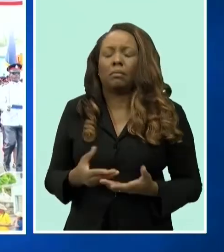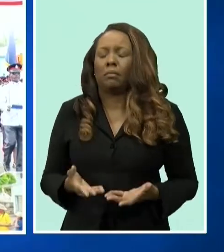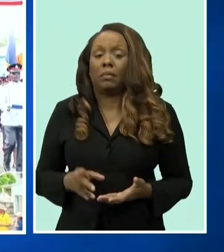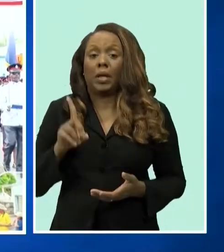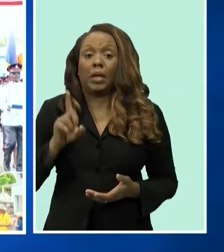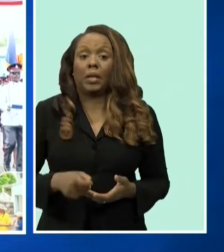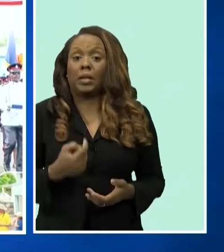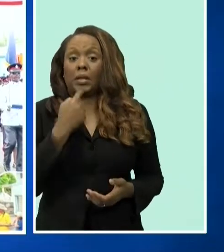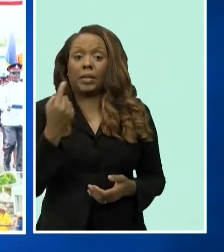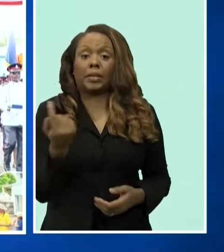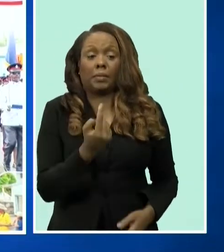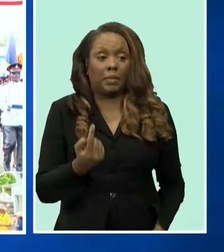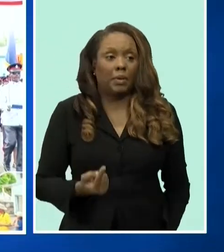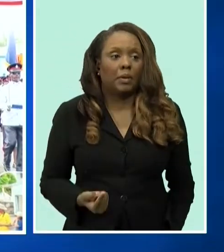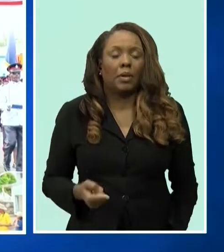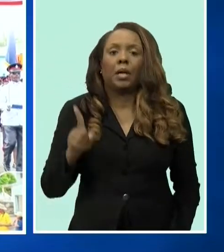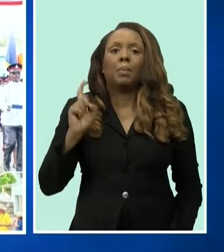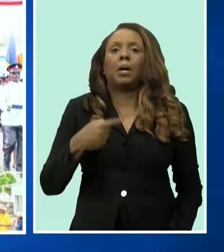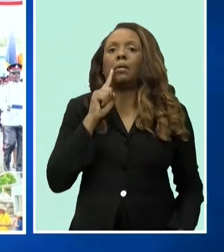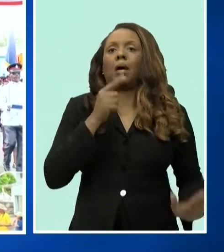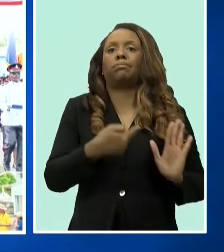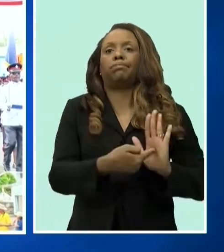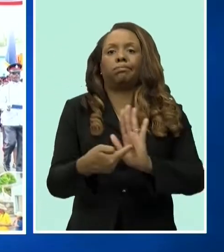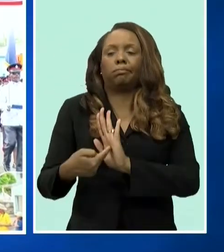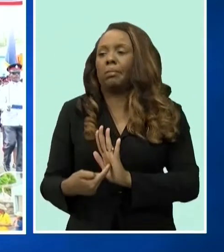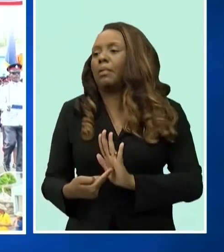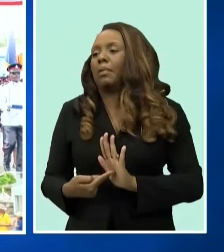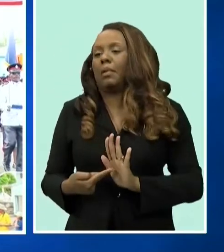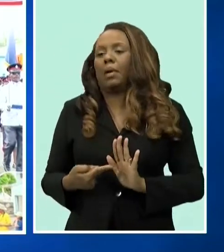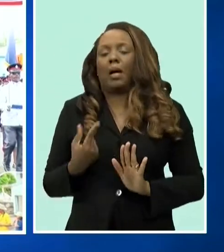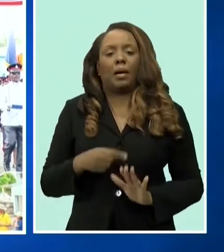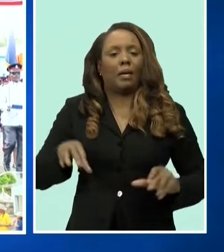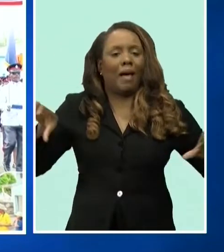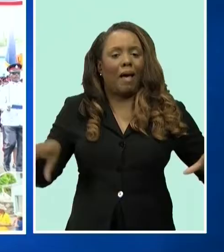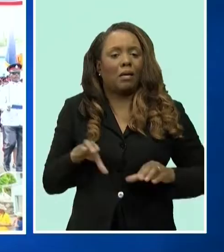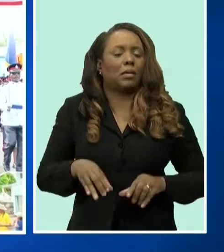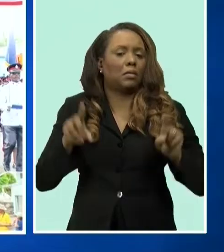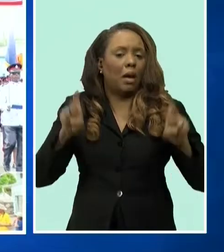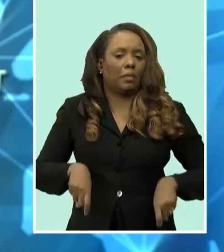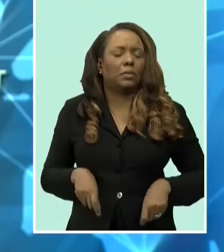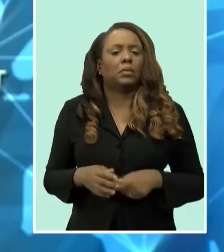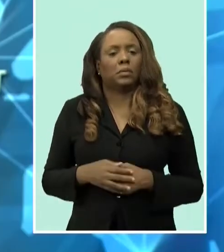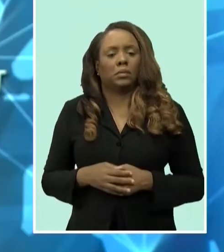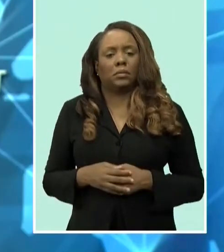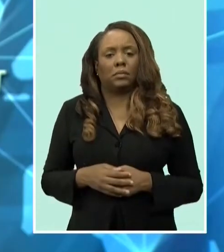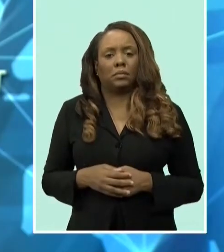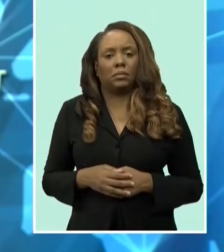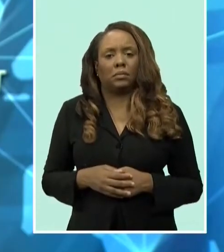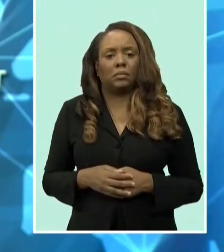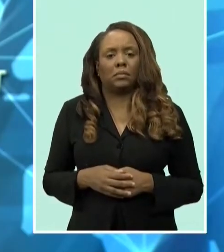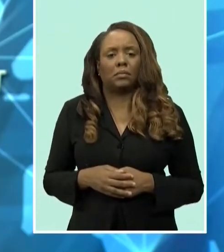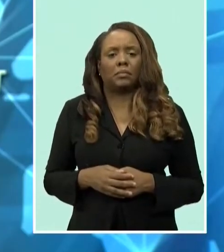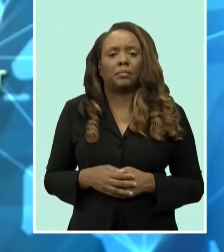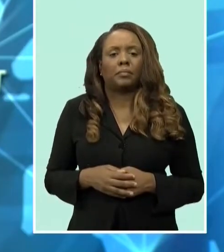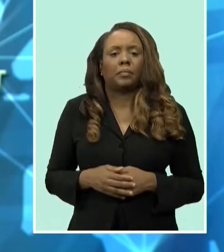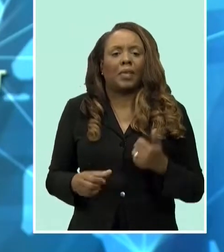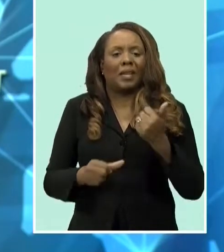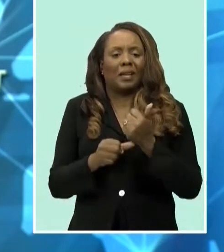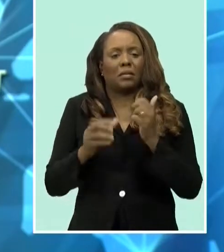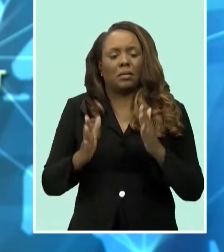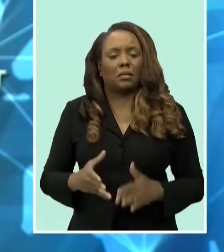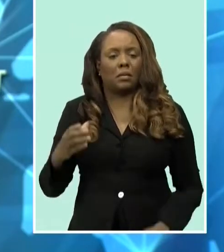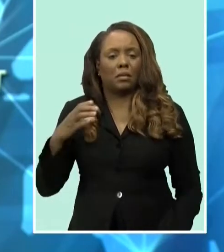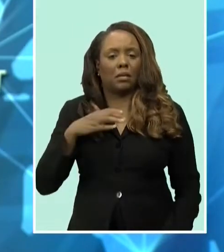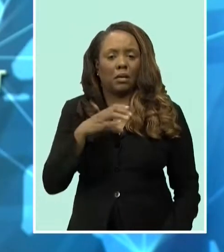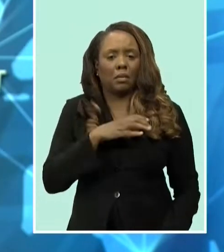out, something that must be highlighted, and action taken against. Assistant Commissioner David Griffith,